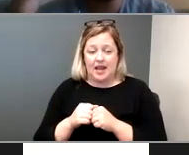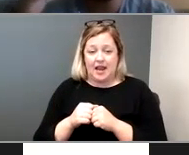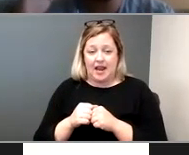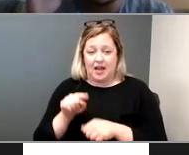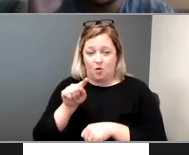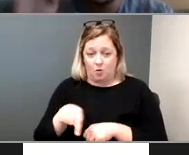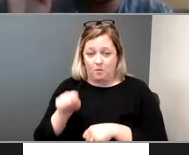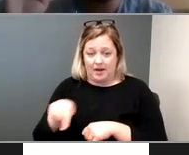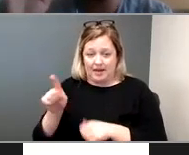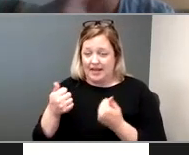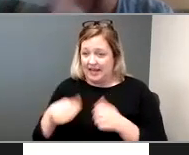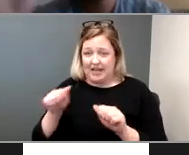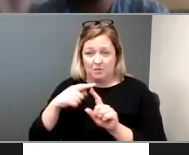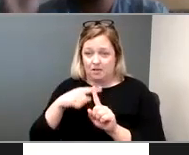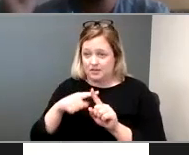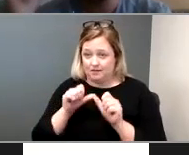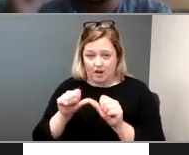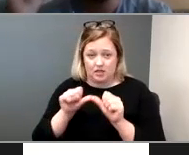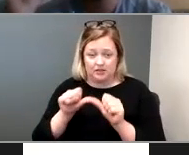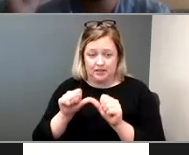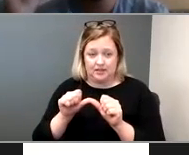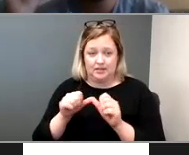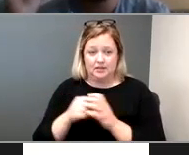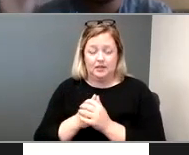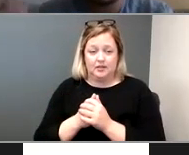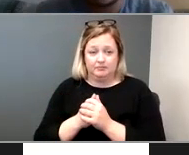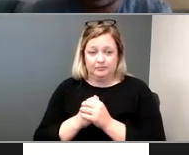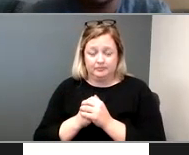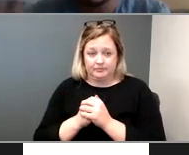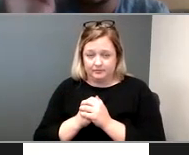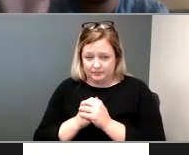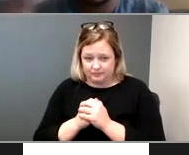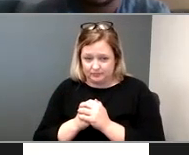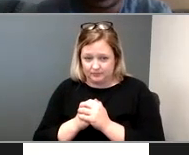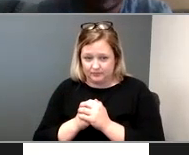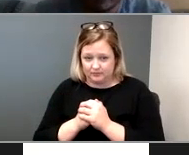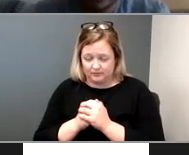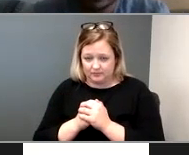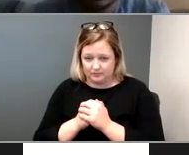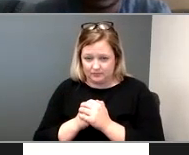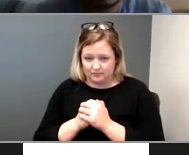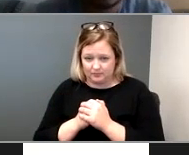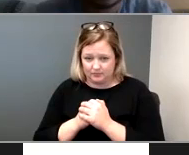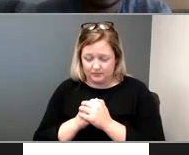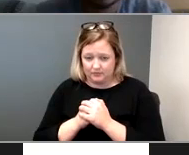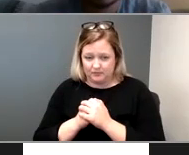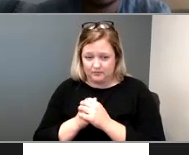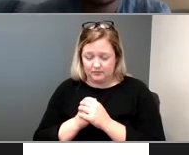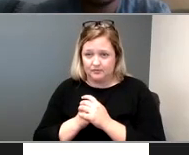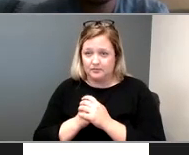little omega is going to be the lower bound, barring any constant, any positive or zero, positive constant. Okay.